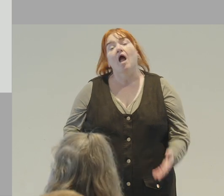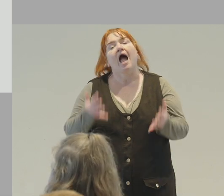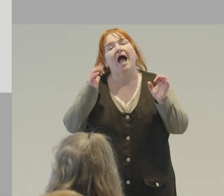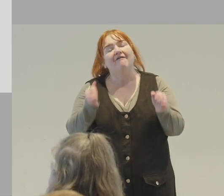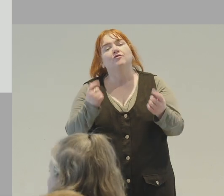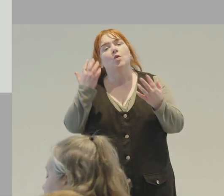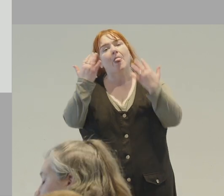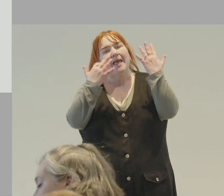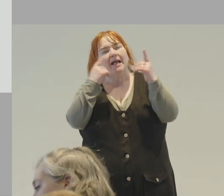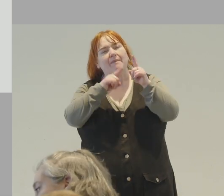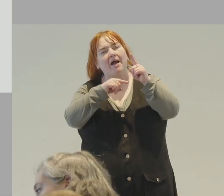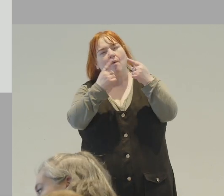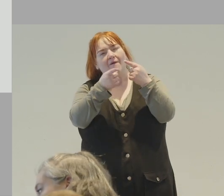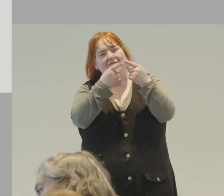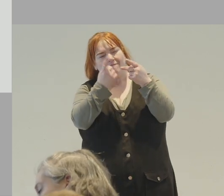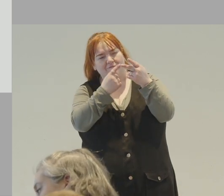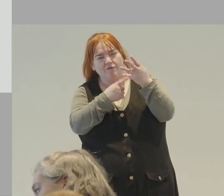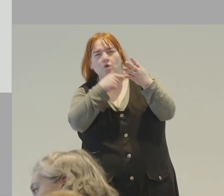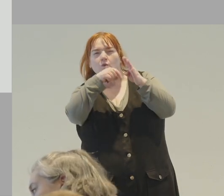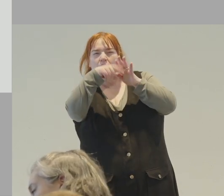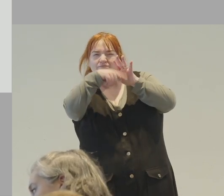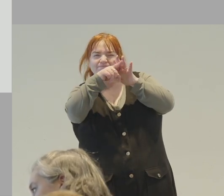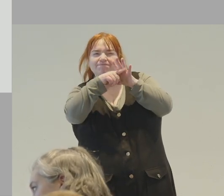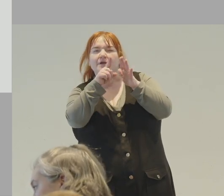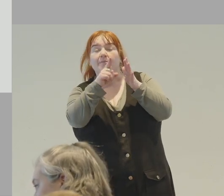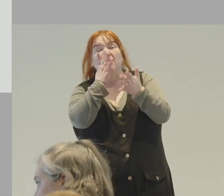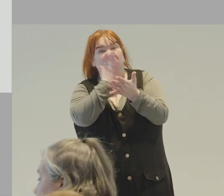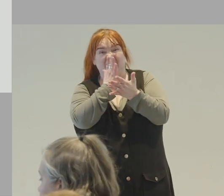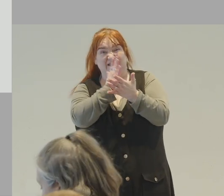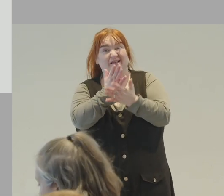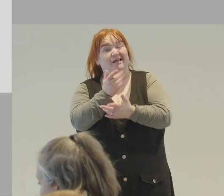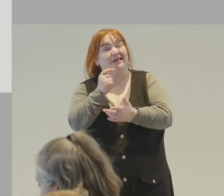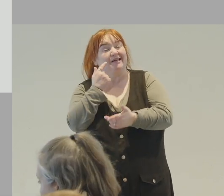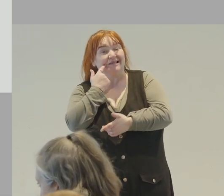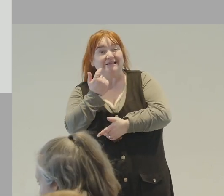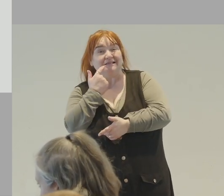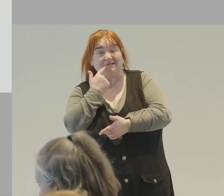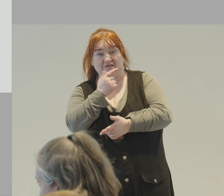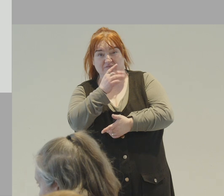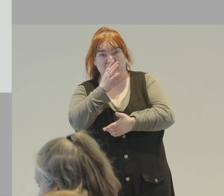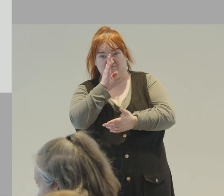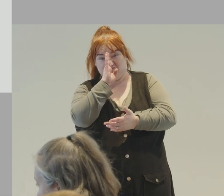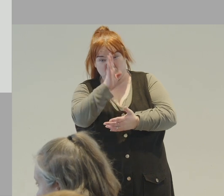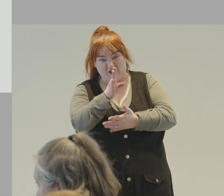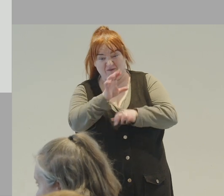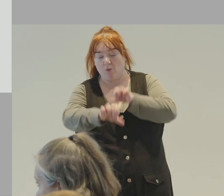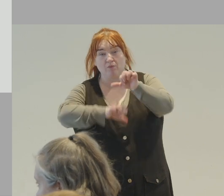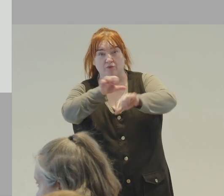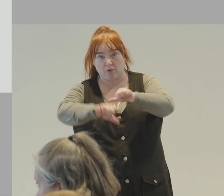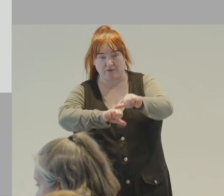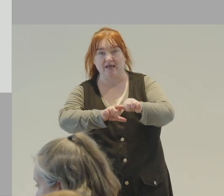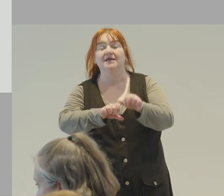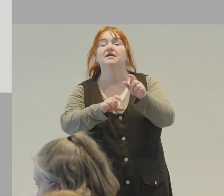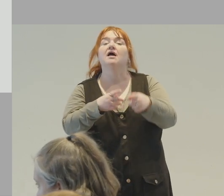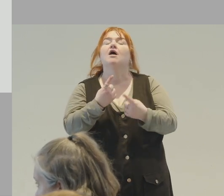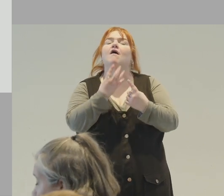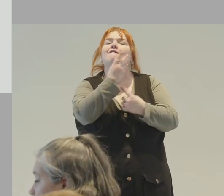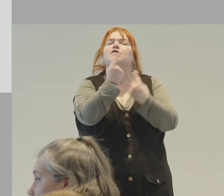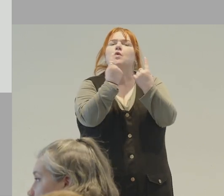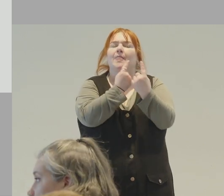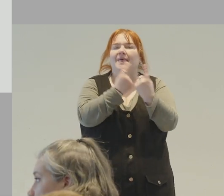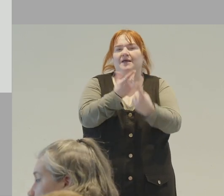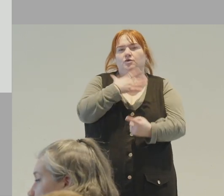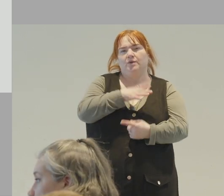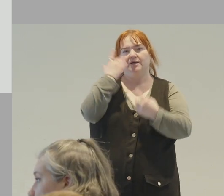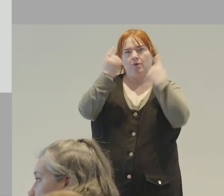considerations. It's relatively straightforward. The considerations are, if somebody's on benefits, you might want to have